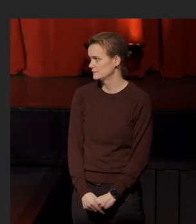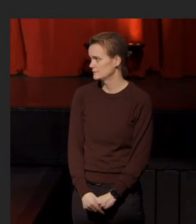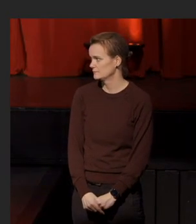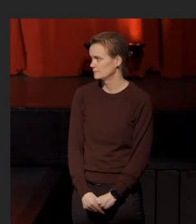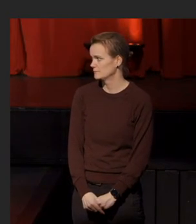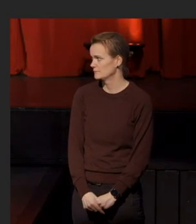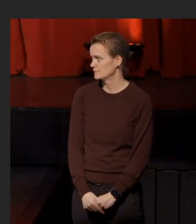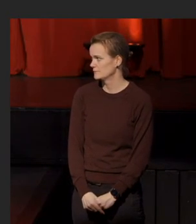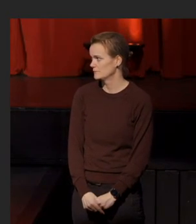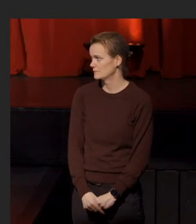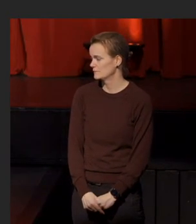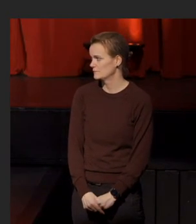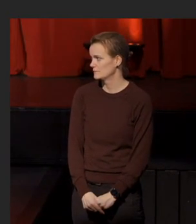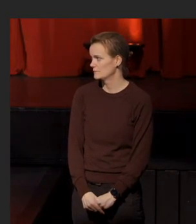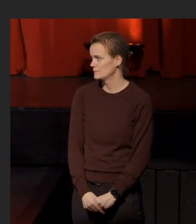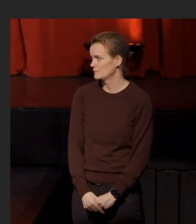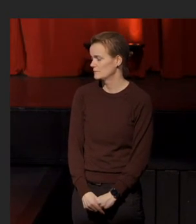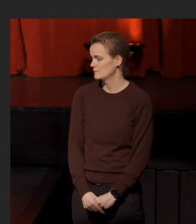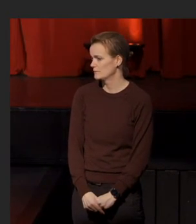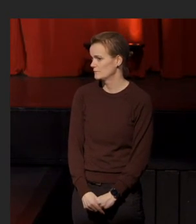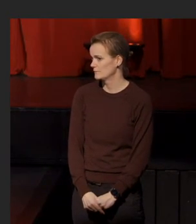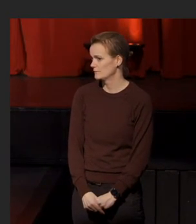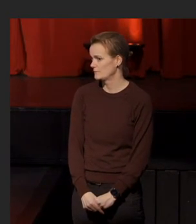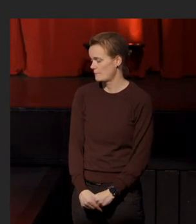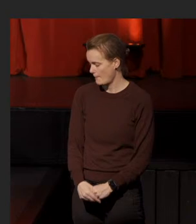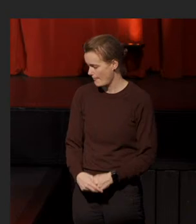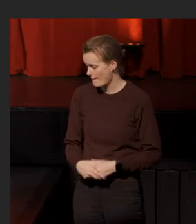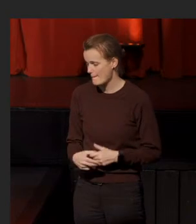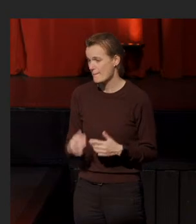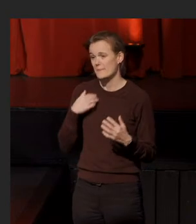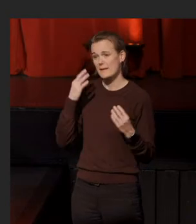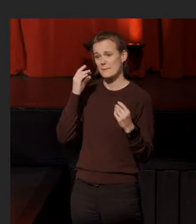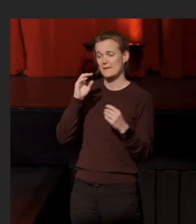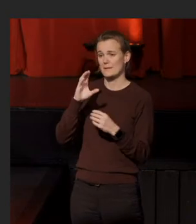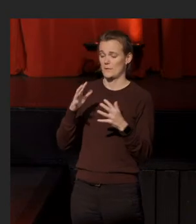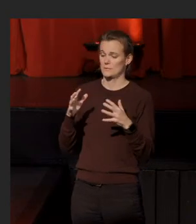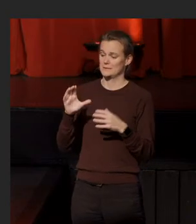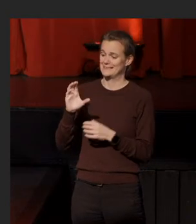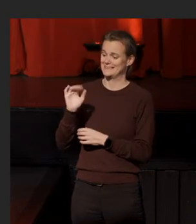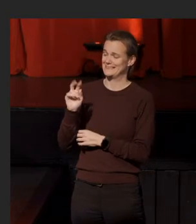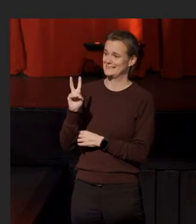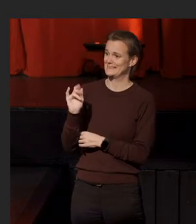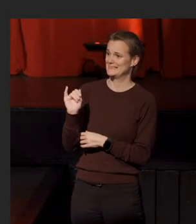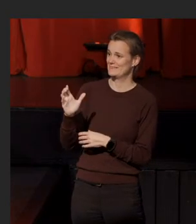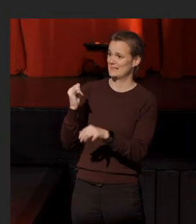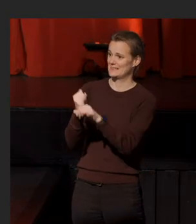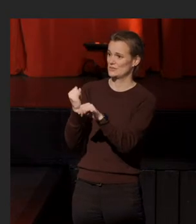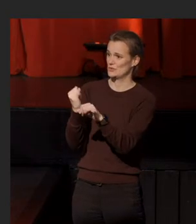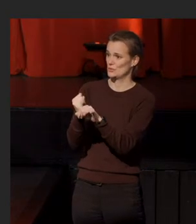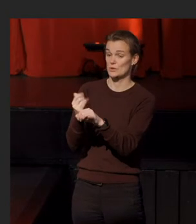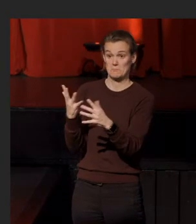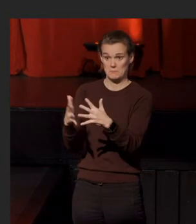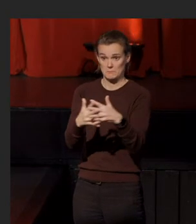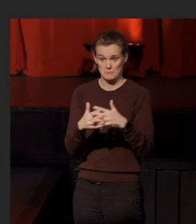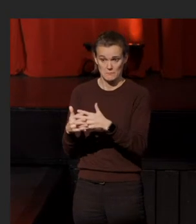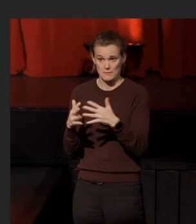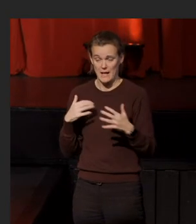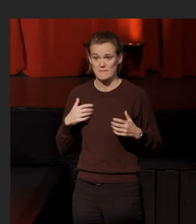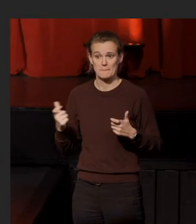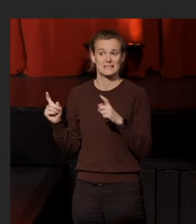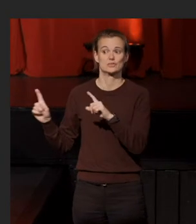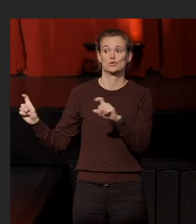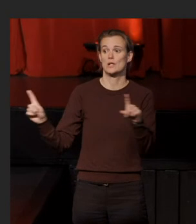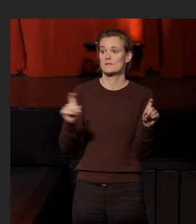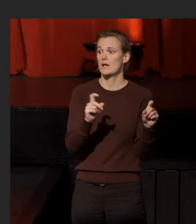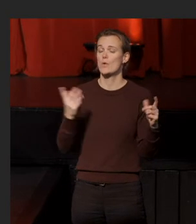knowledge and add to it a sense of civic disposition. In the United States, we do the big survey every year for our Constitution Day that asks the question,